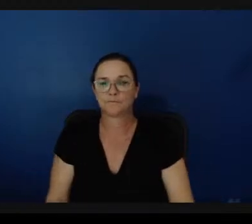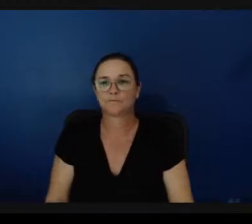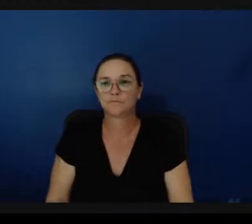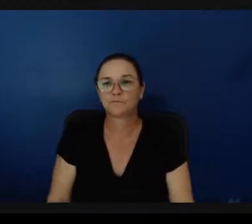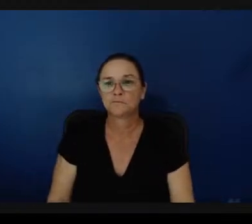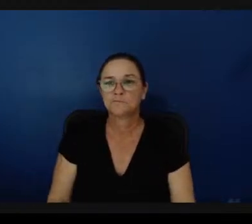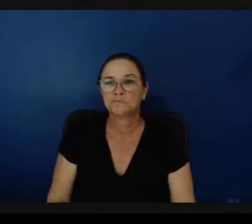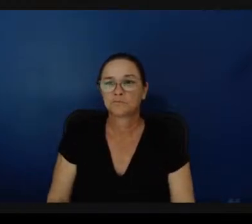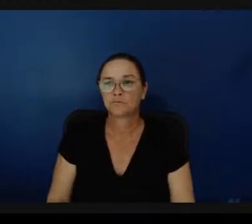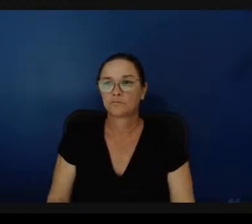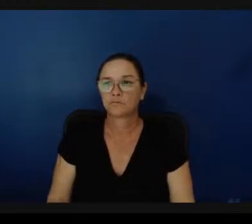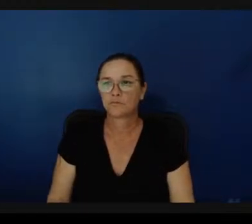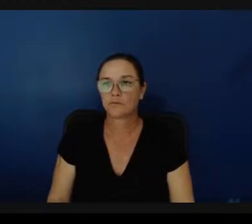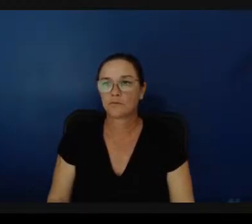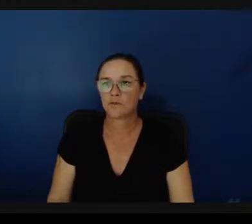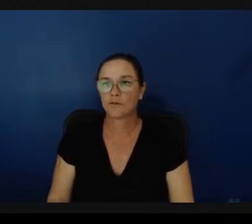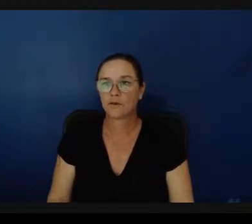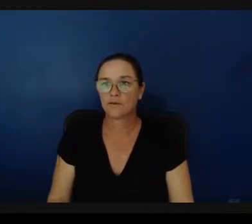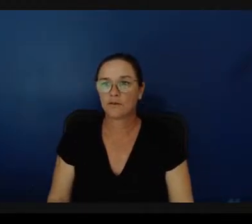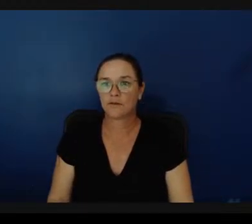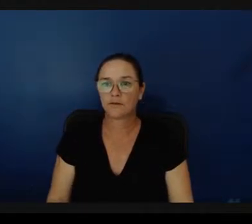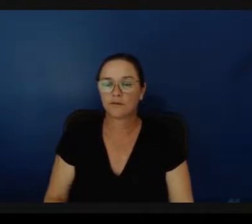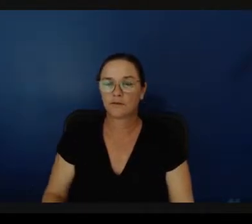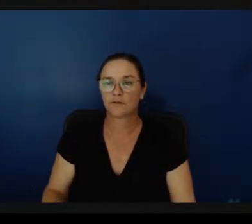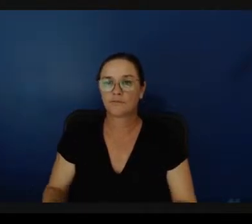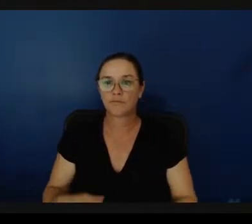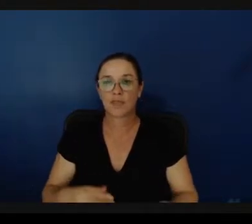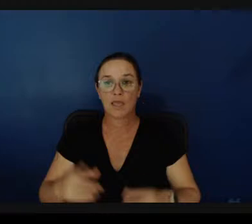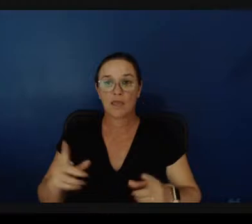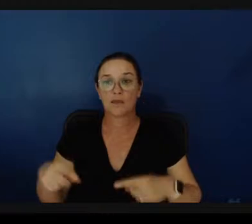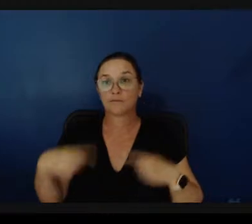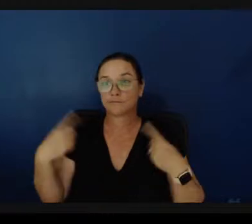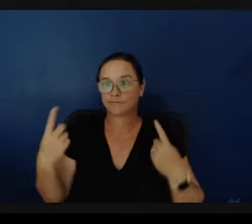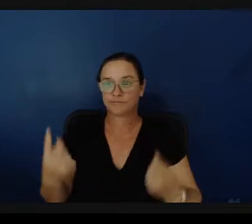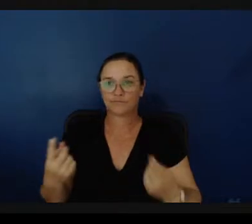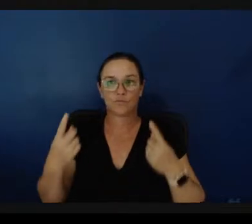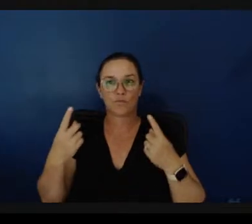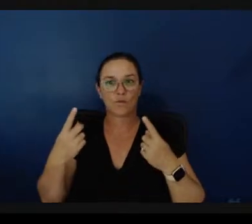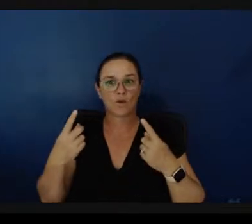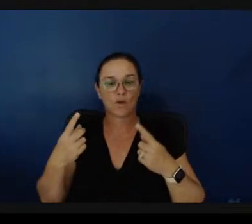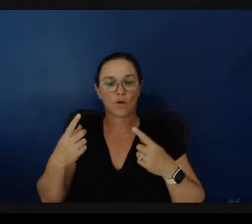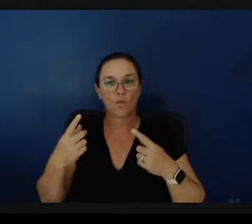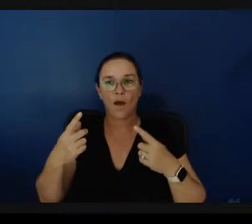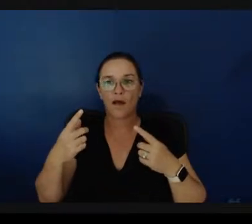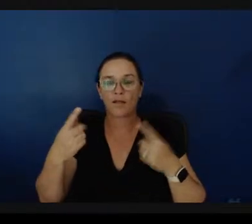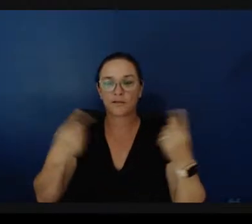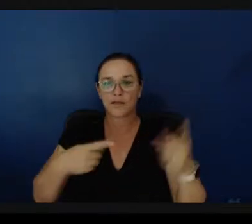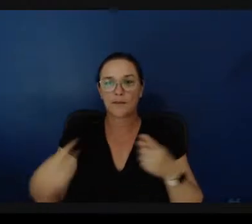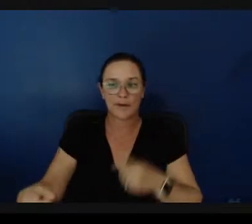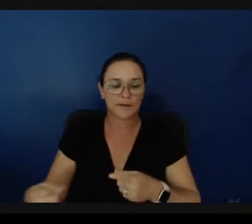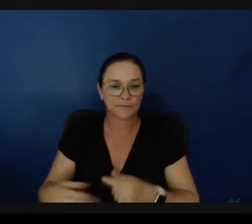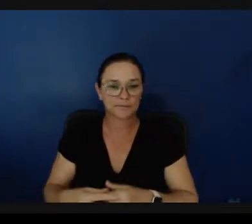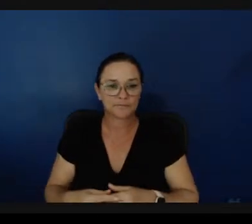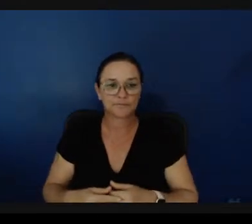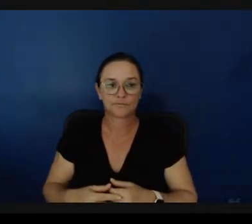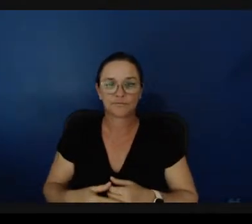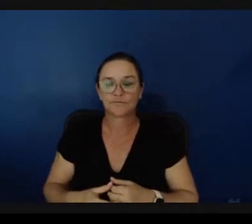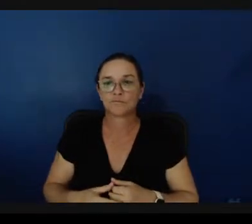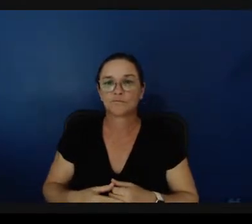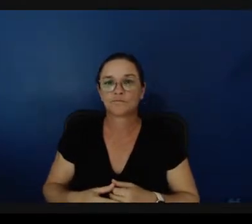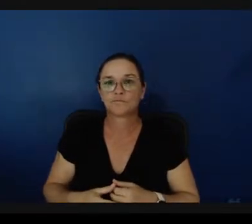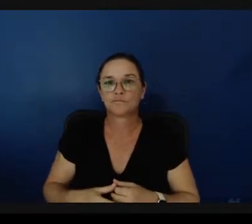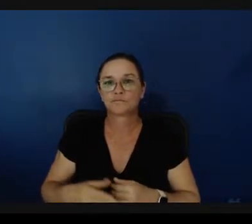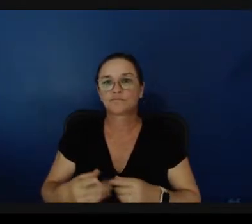And so it's been happening a long time like that. This thing is just intensifying because you see that this pattern, when we zoom it back to what we have right